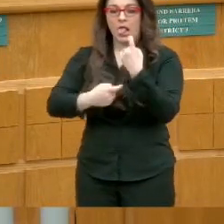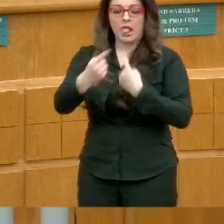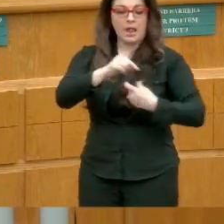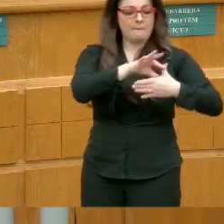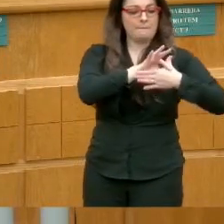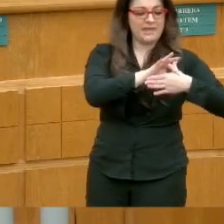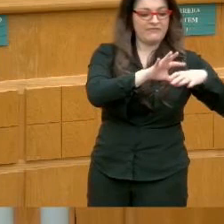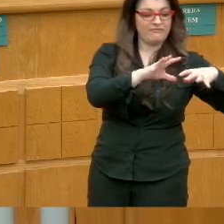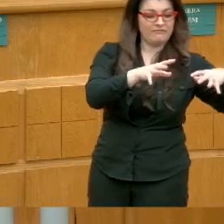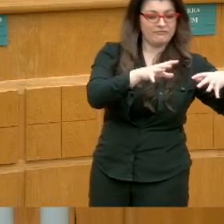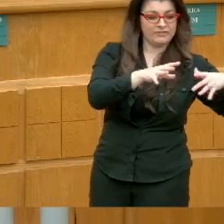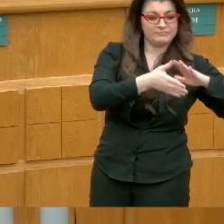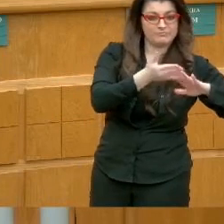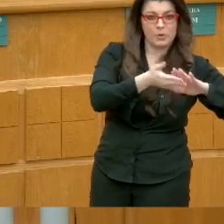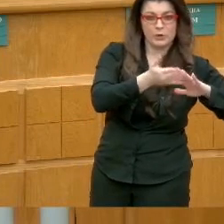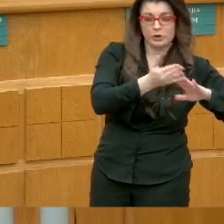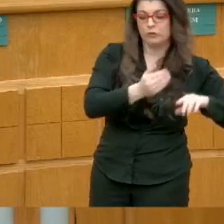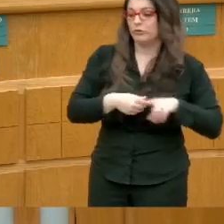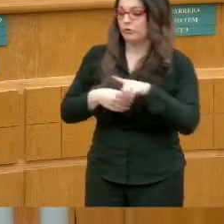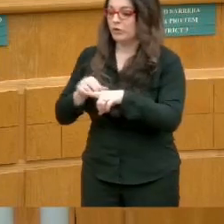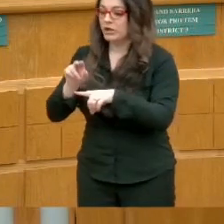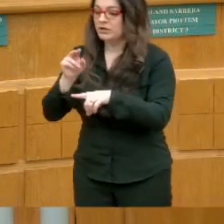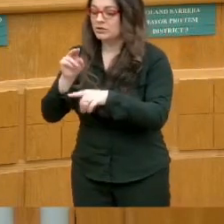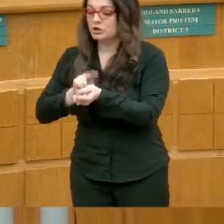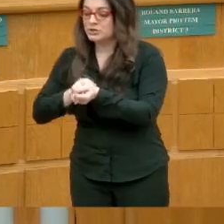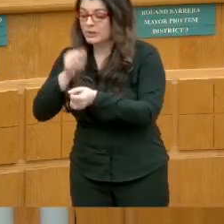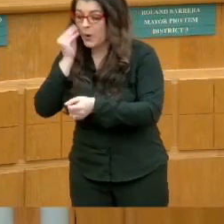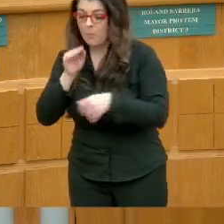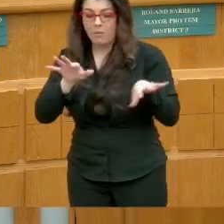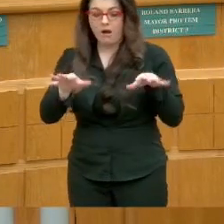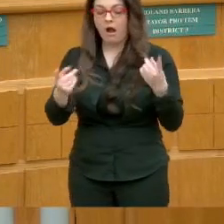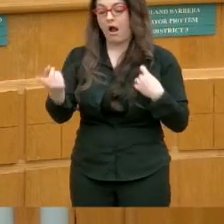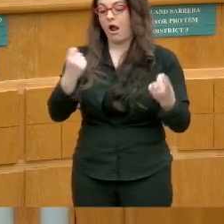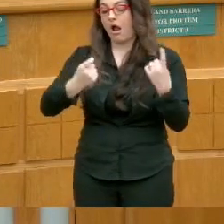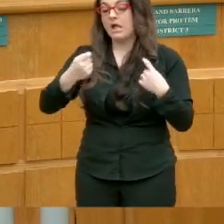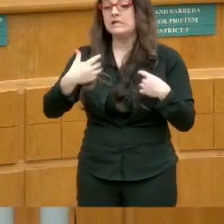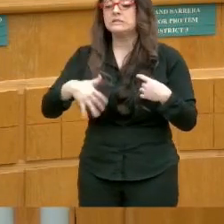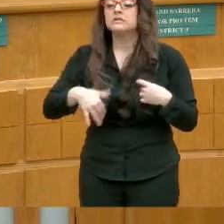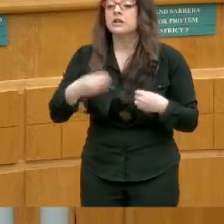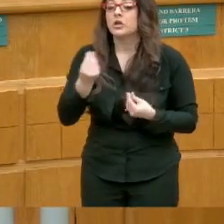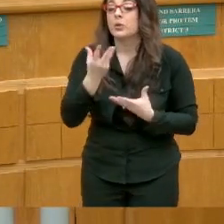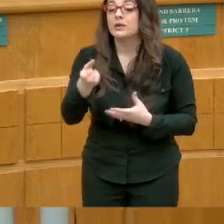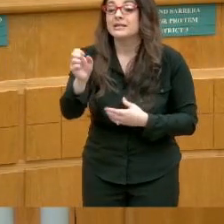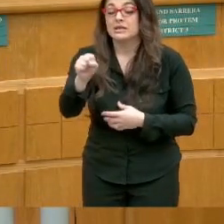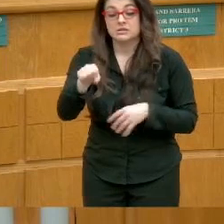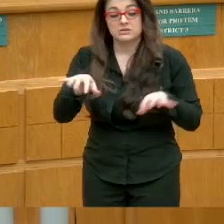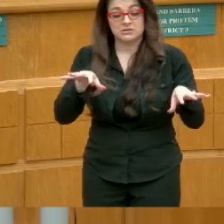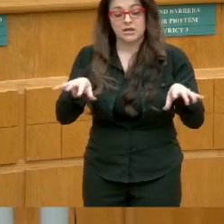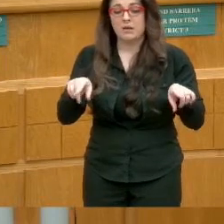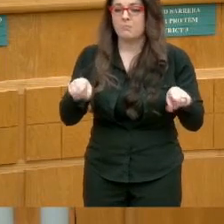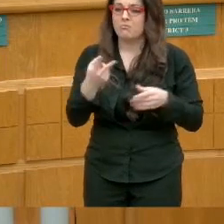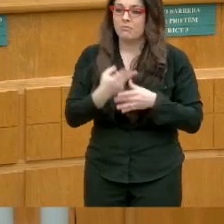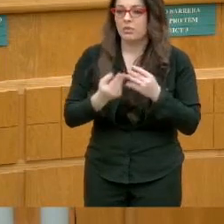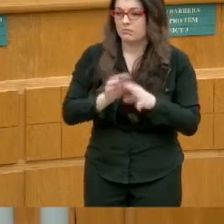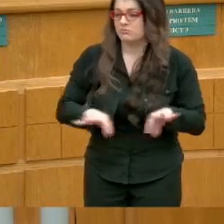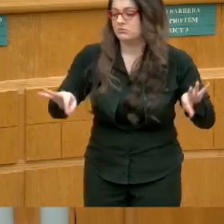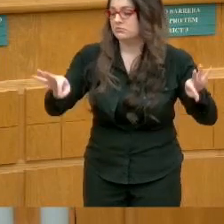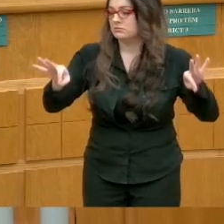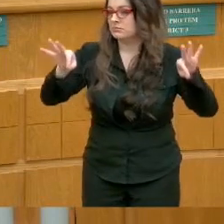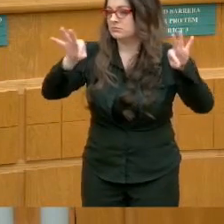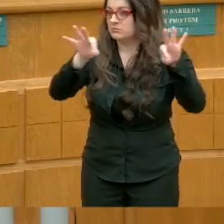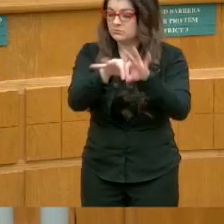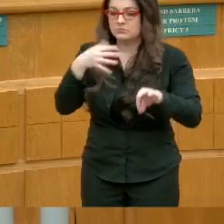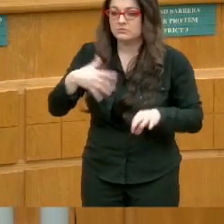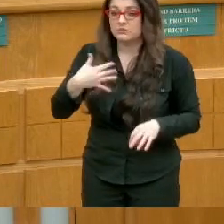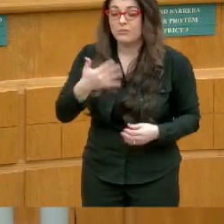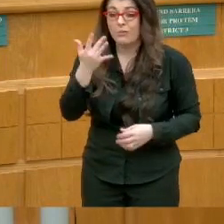settings. What I can tell you is that all of these places are of the utmost importance to us. We have seen the horrific things